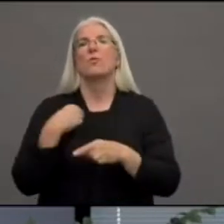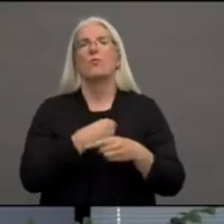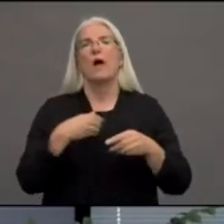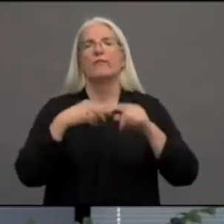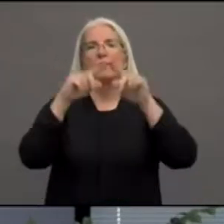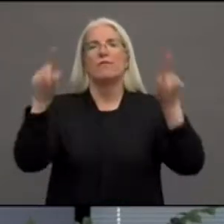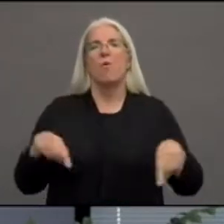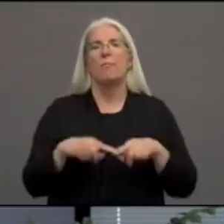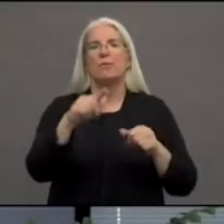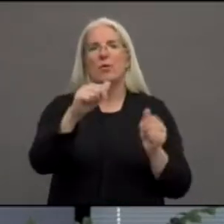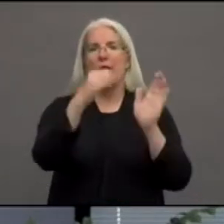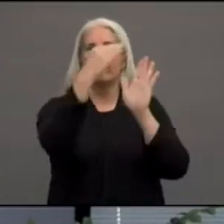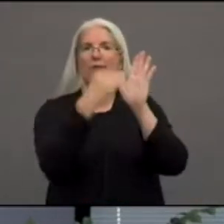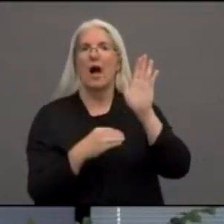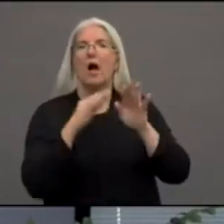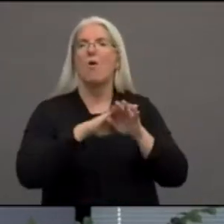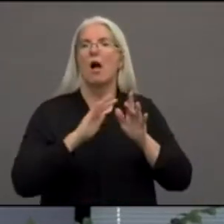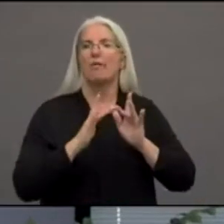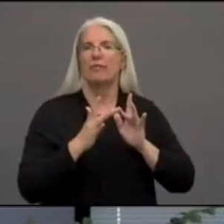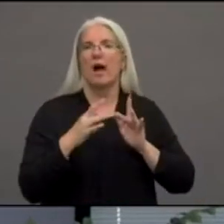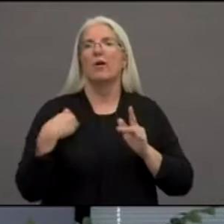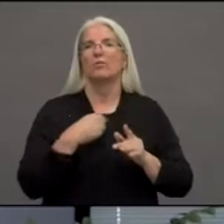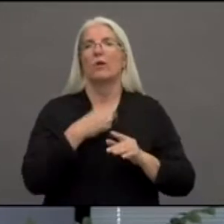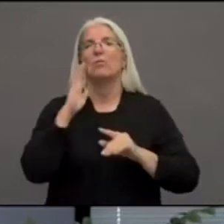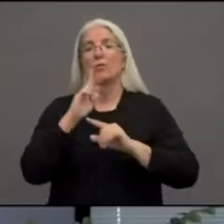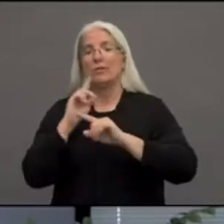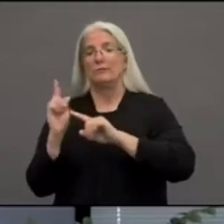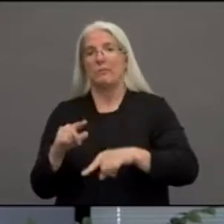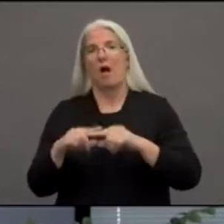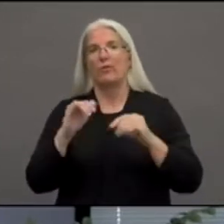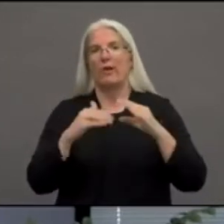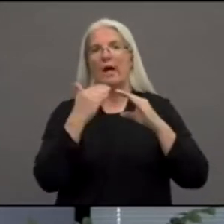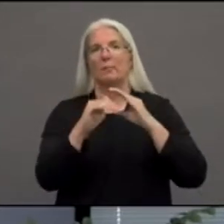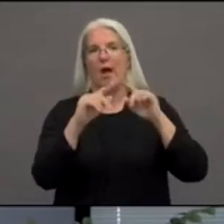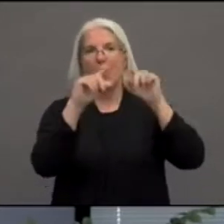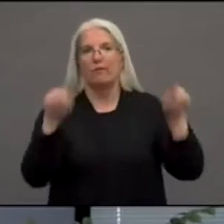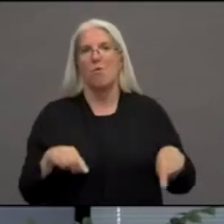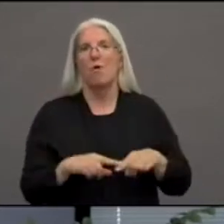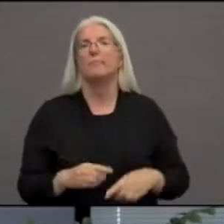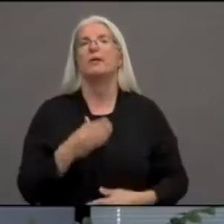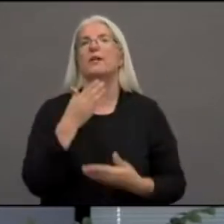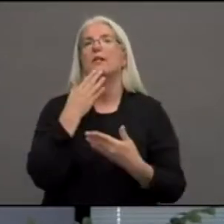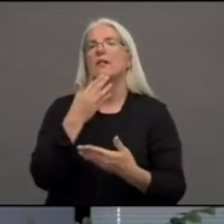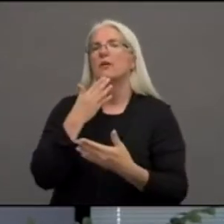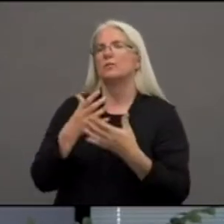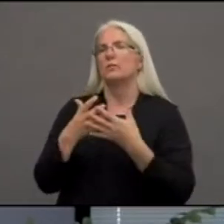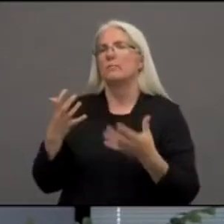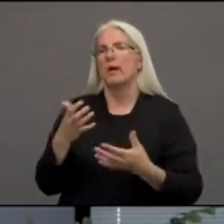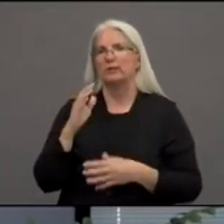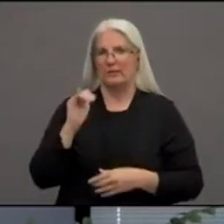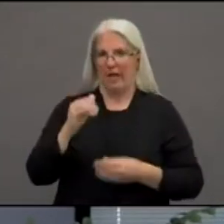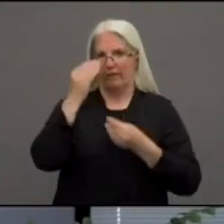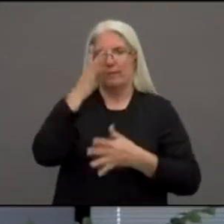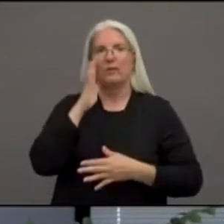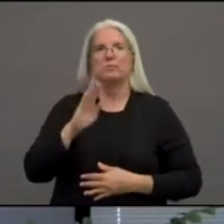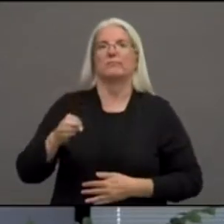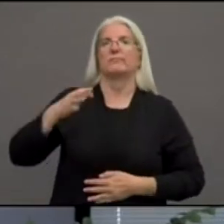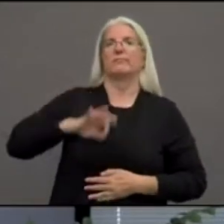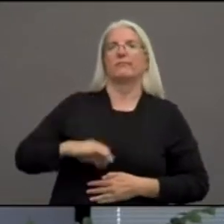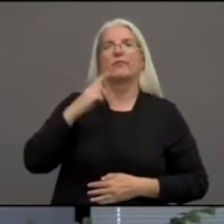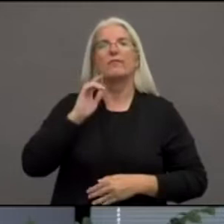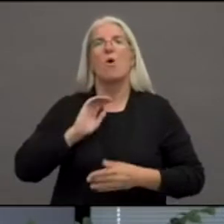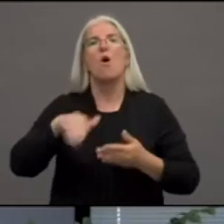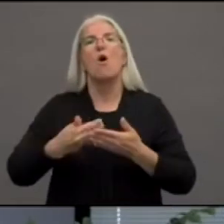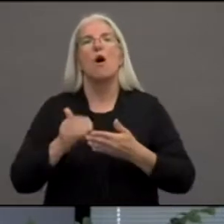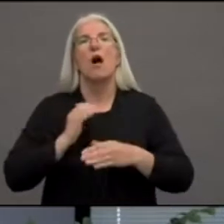email. All right, Abby, thank you so much for the information. This is going to be very useful for business owners as well,